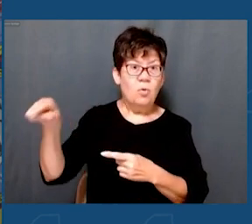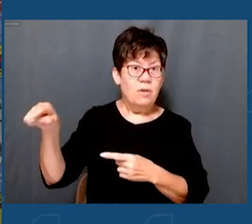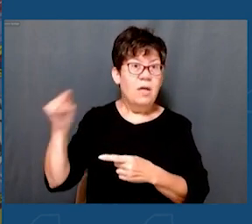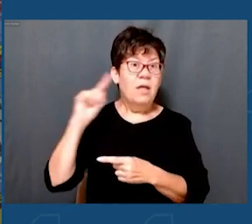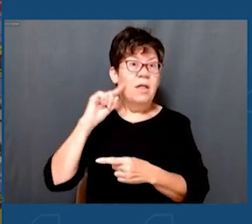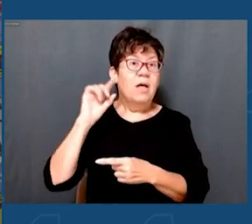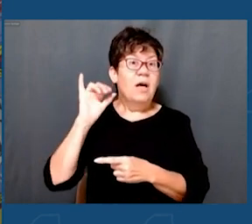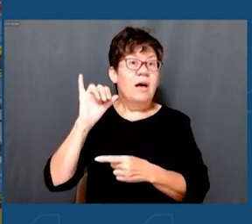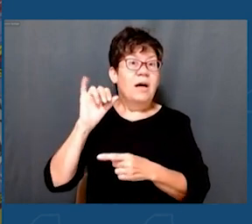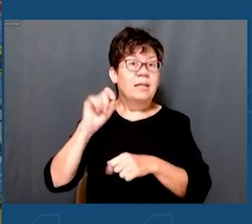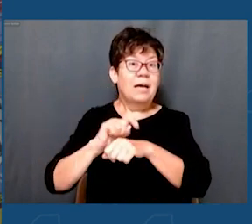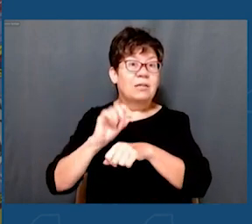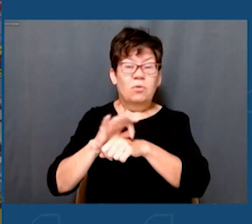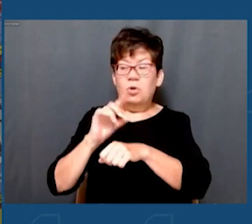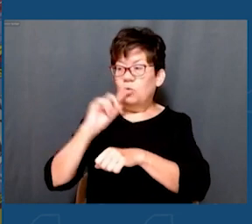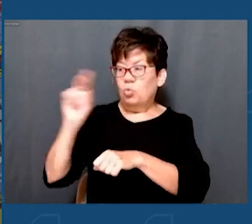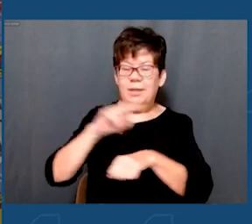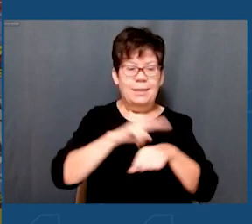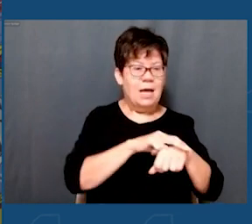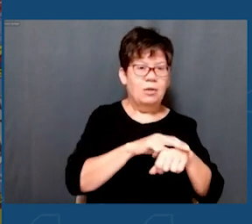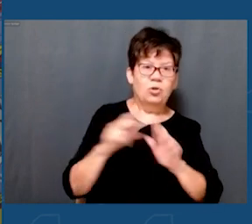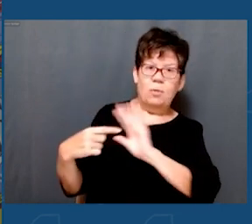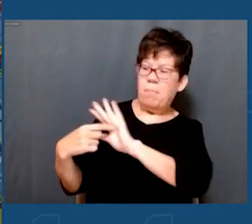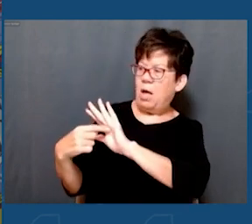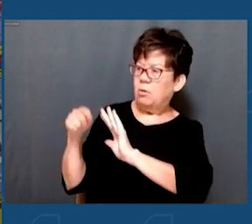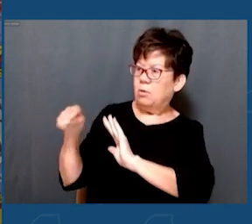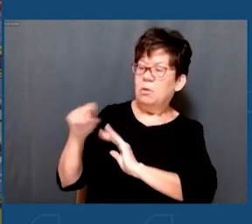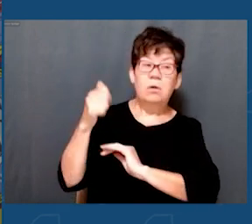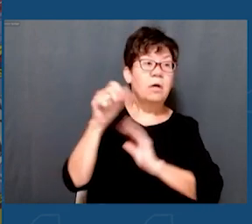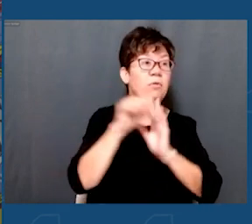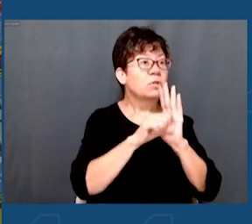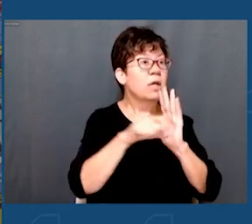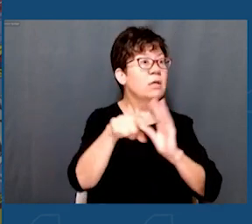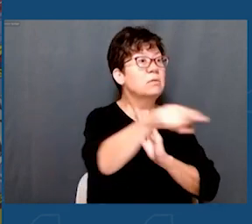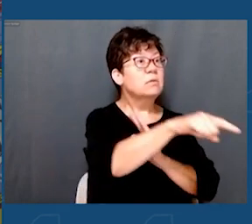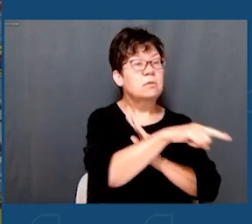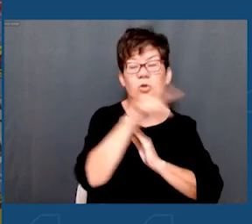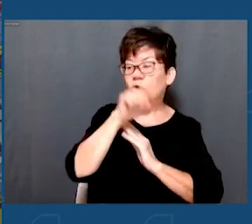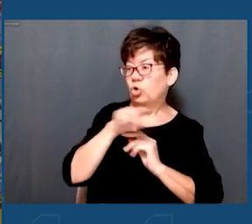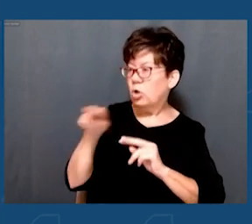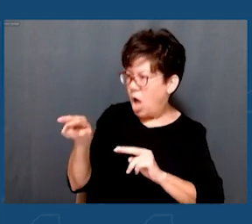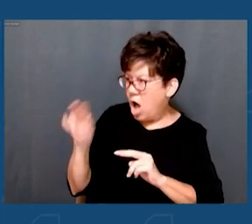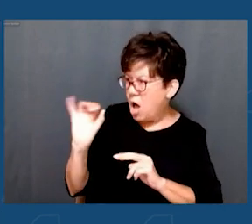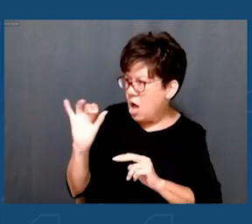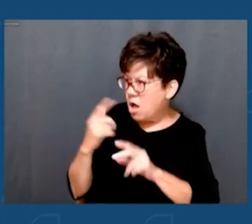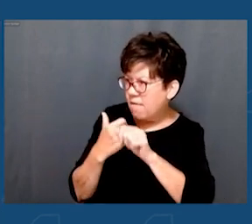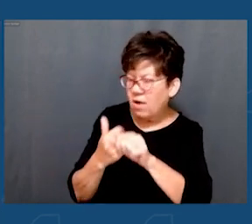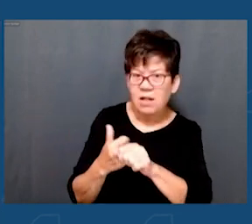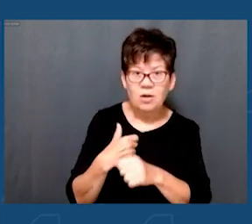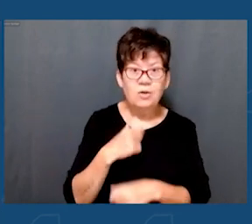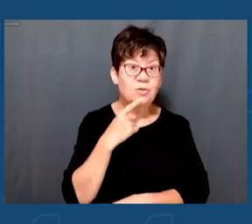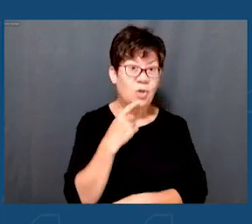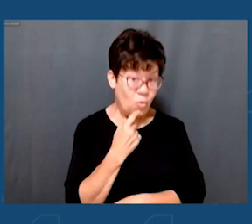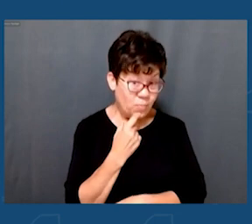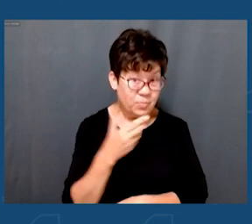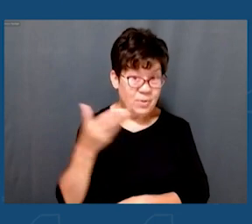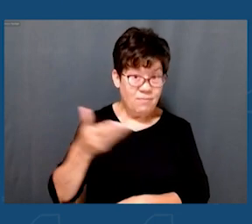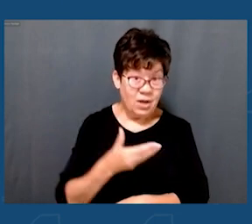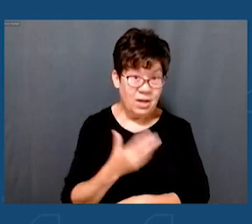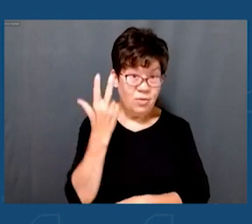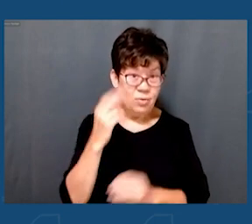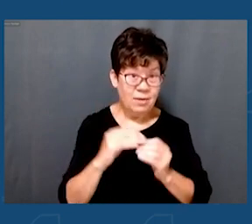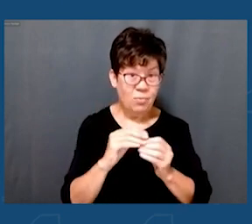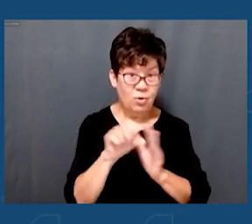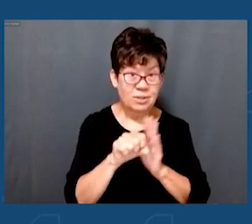a national model that other regions around the state should follow. So I recently invited 3 more states to join us. In the dark blue,